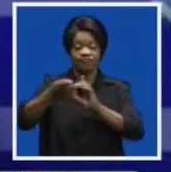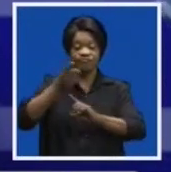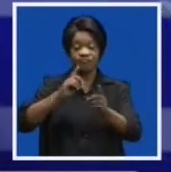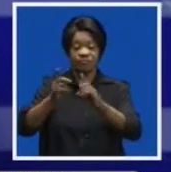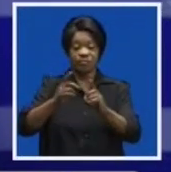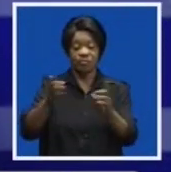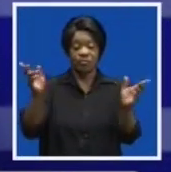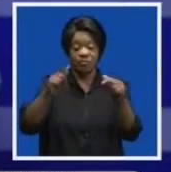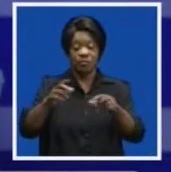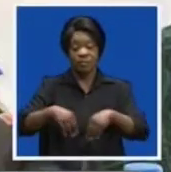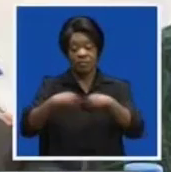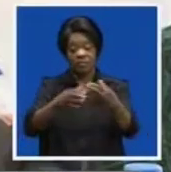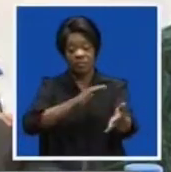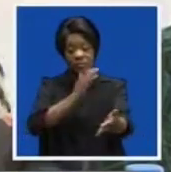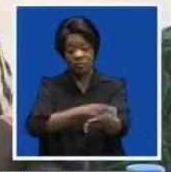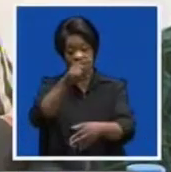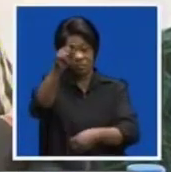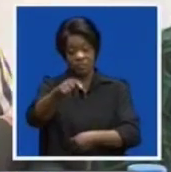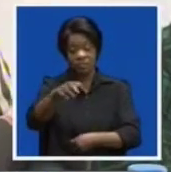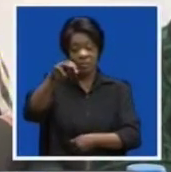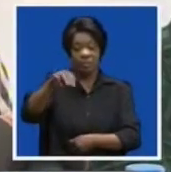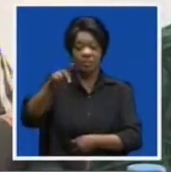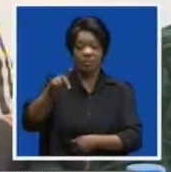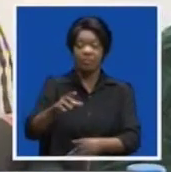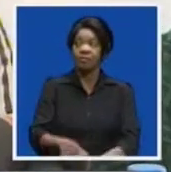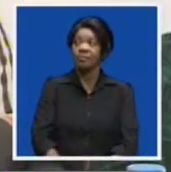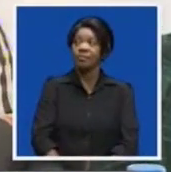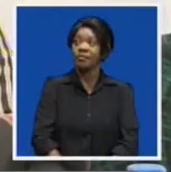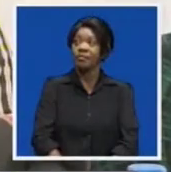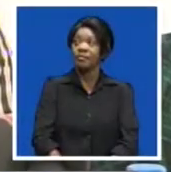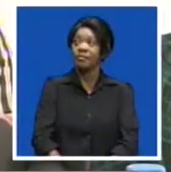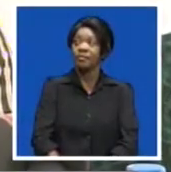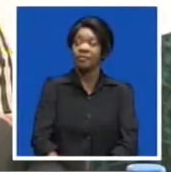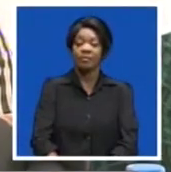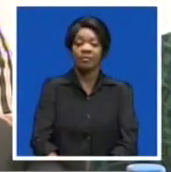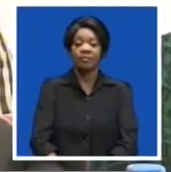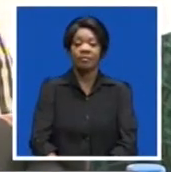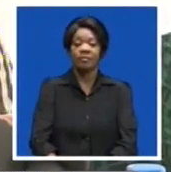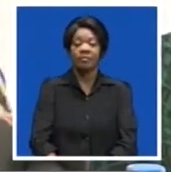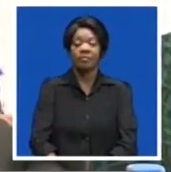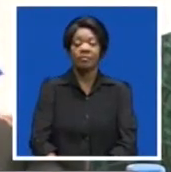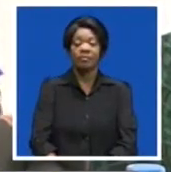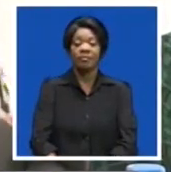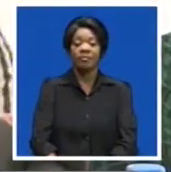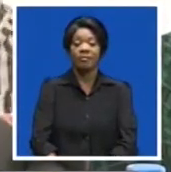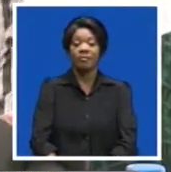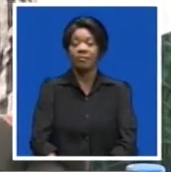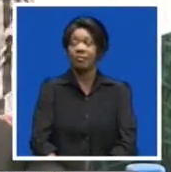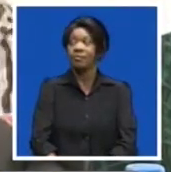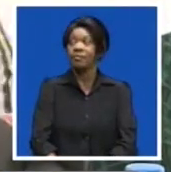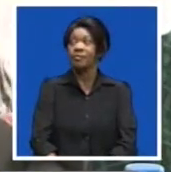to undertake. I don't like mentioning this name because it appears as though we're always talking about Lusaka and Ichilema,